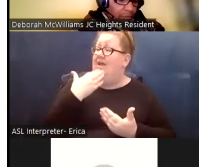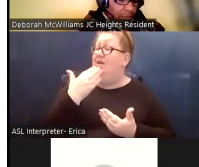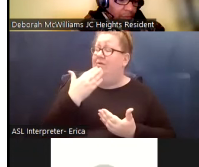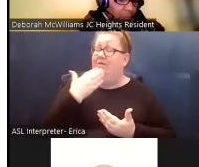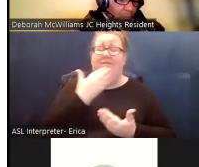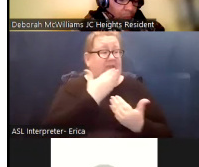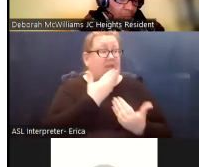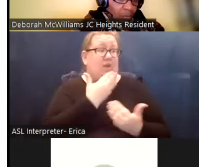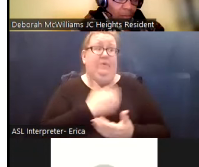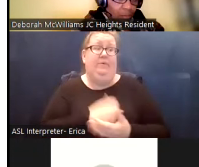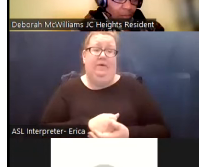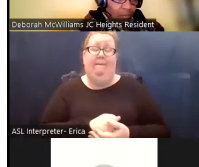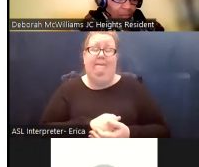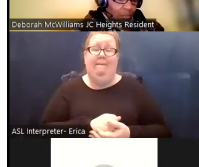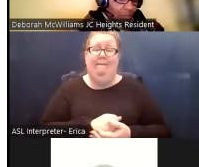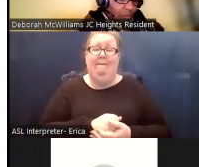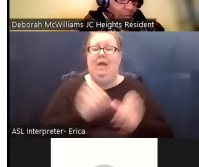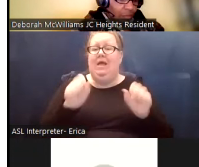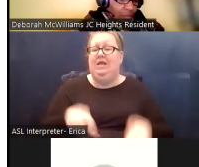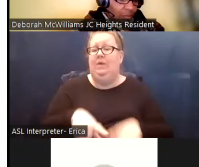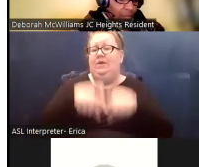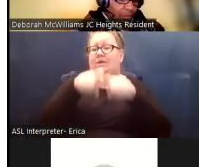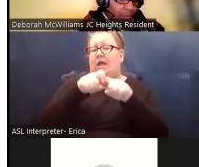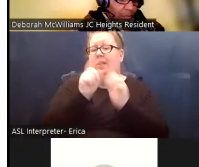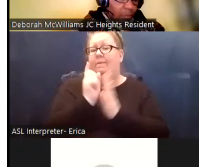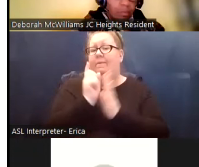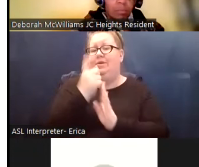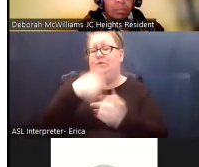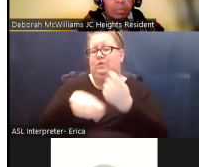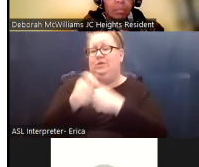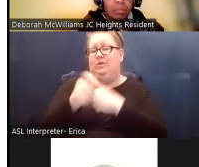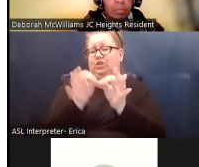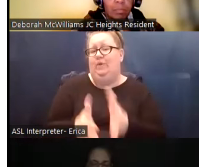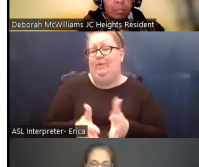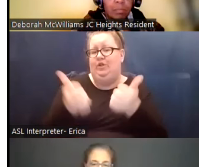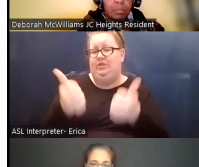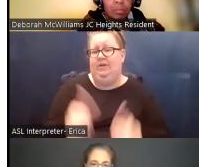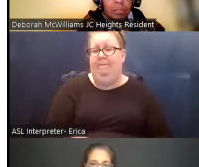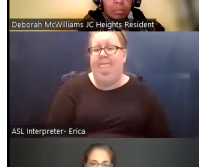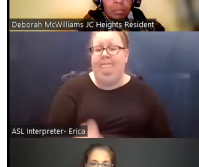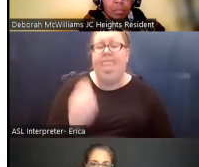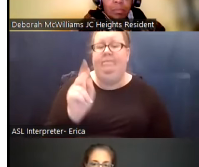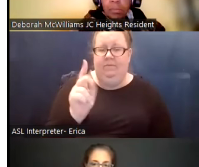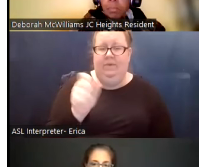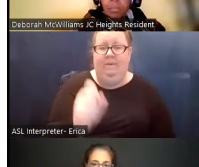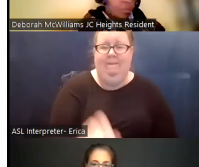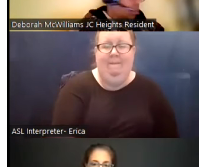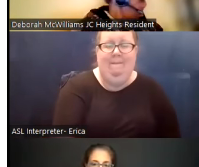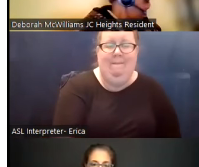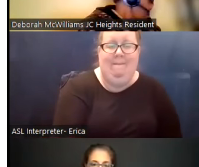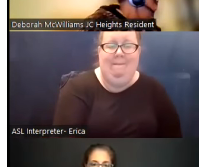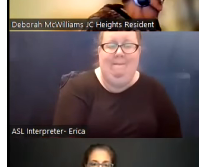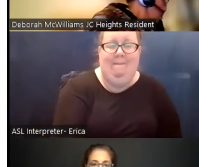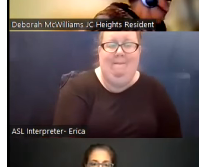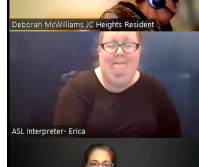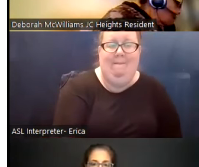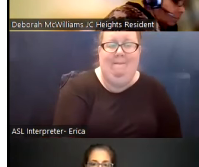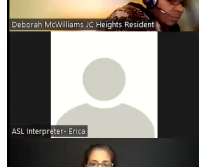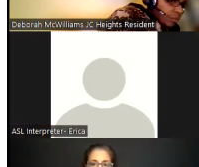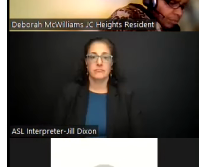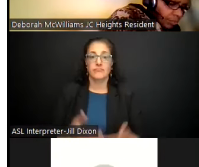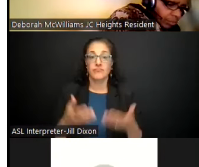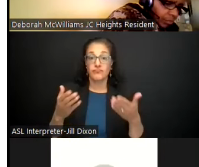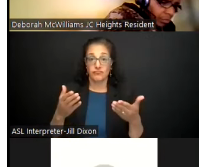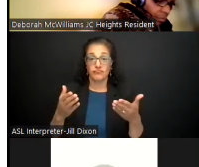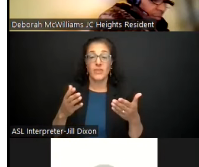you. Can we take a moment to switch interpreters? Yeah, maybe just in the interest of time, we should move on to the next scenario